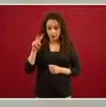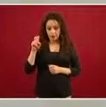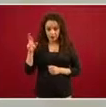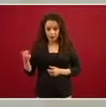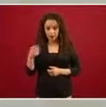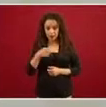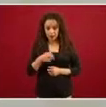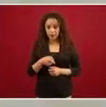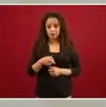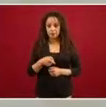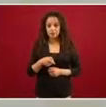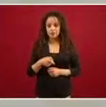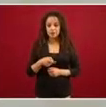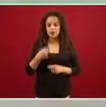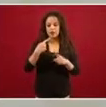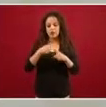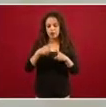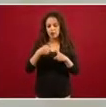platform, SysBer,